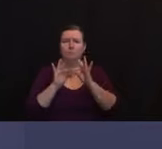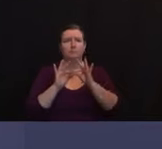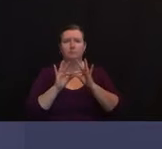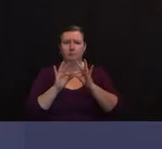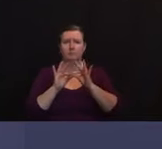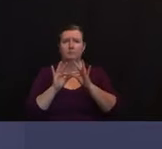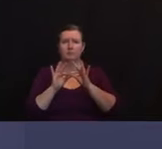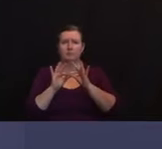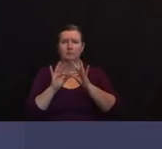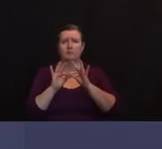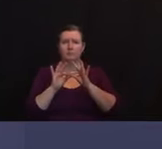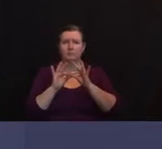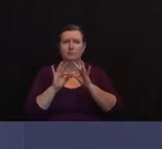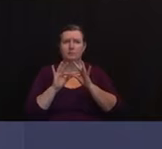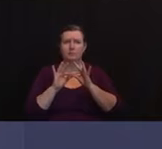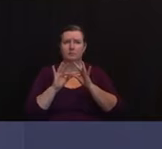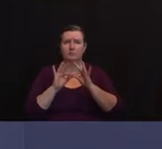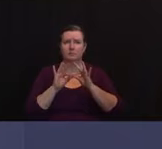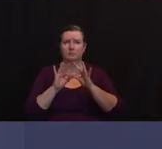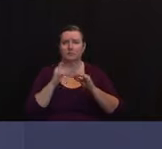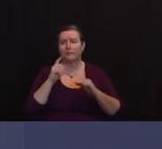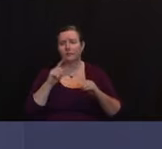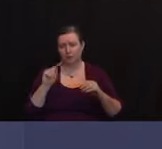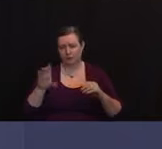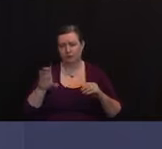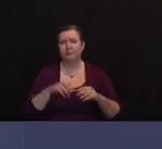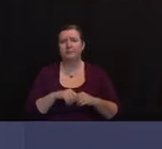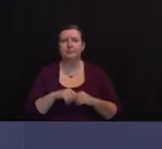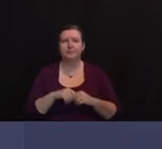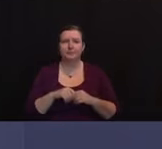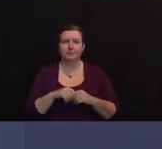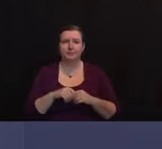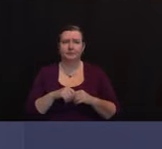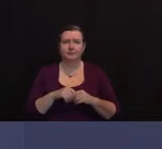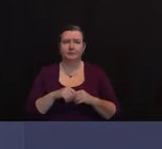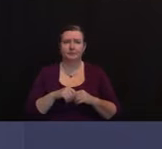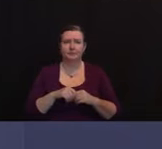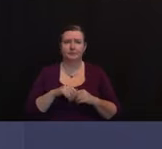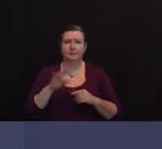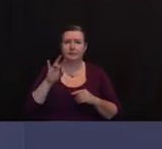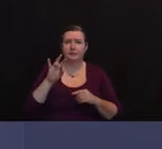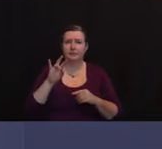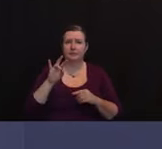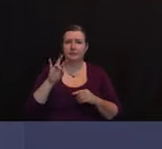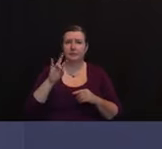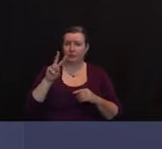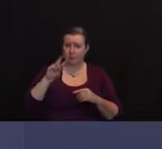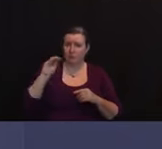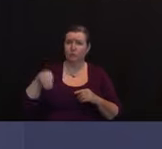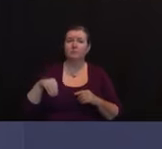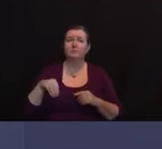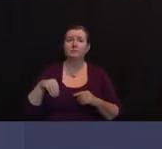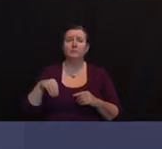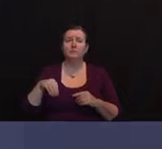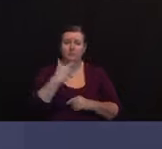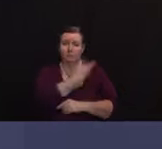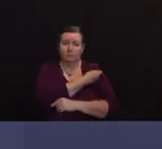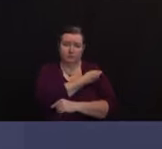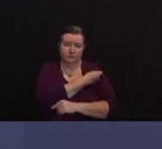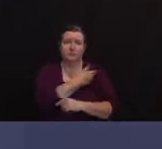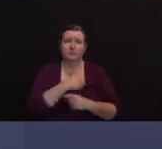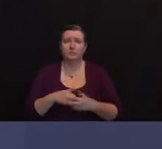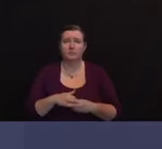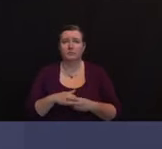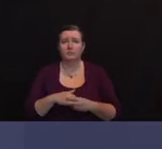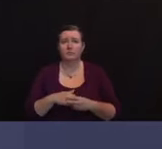reporting that about 72% of residents are fully vaccinated, meaning they've followed their 2-dose regimen,